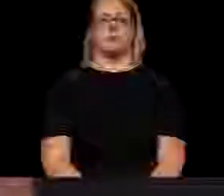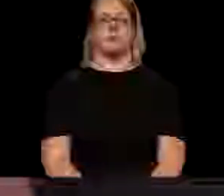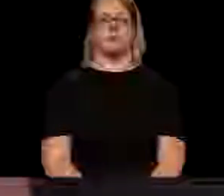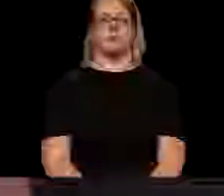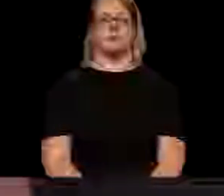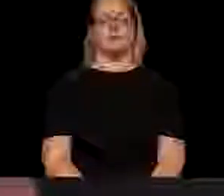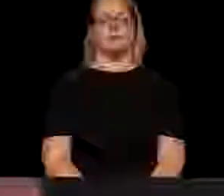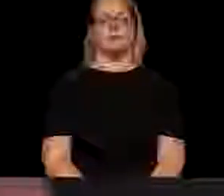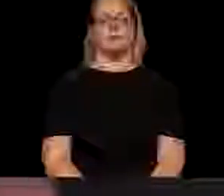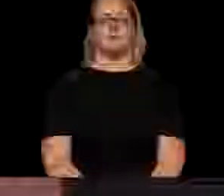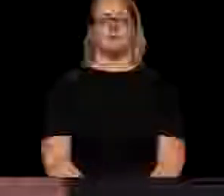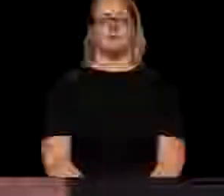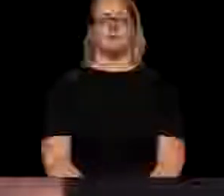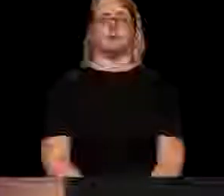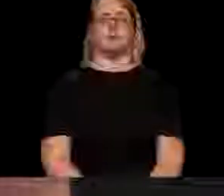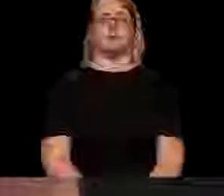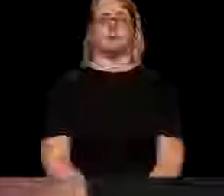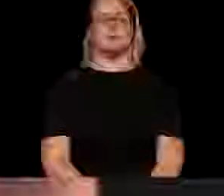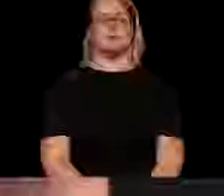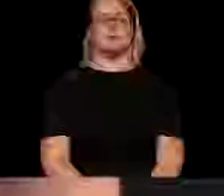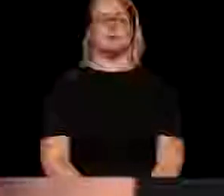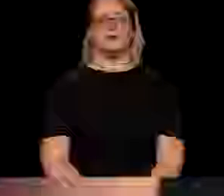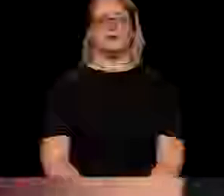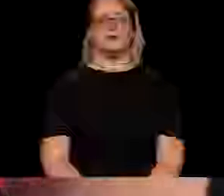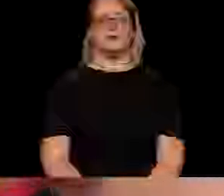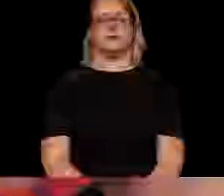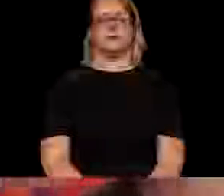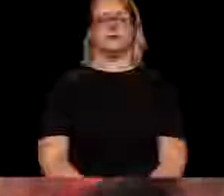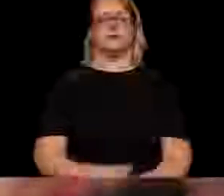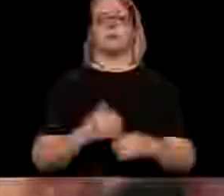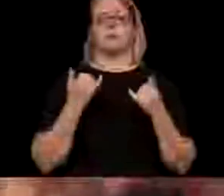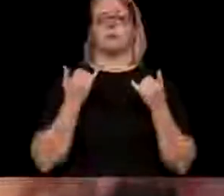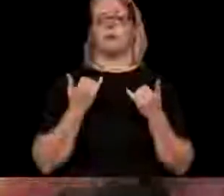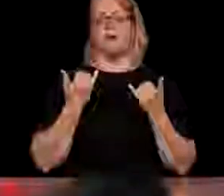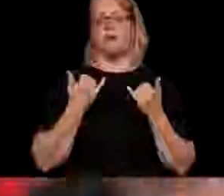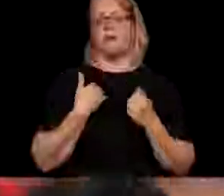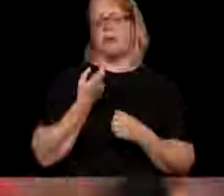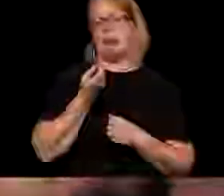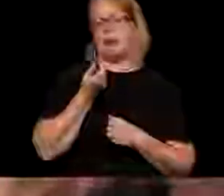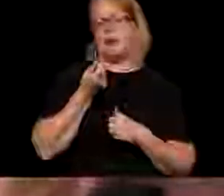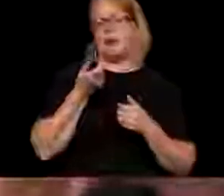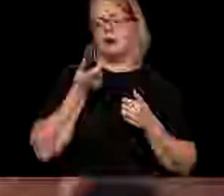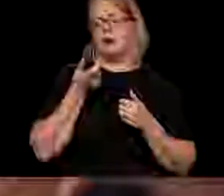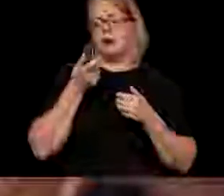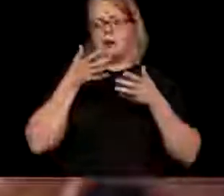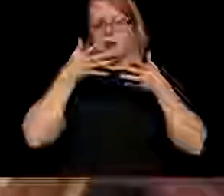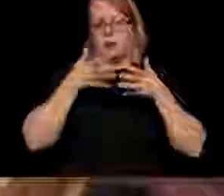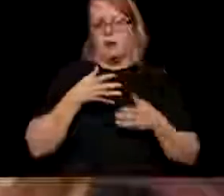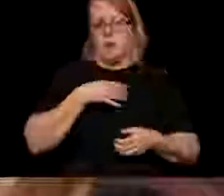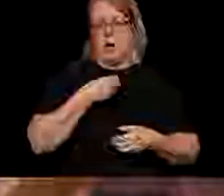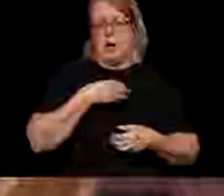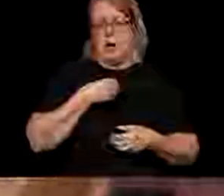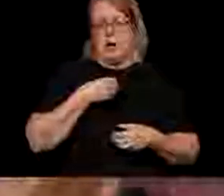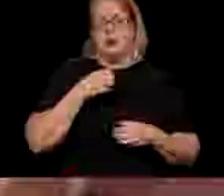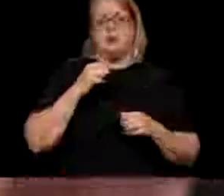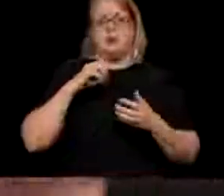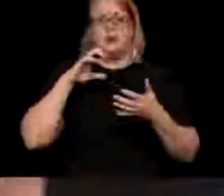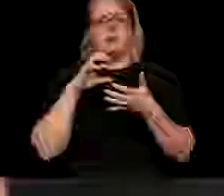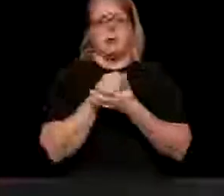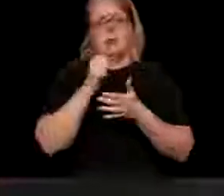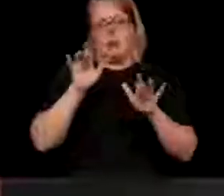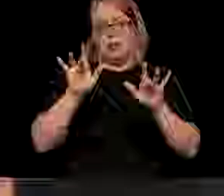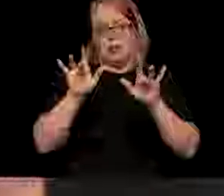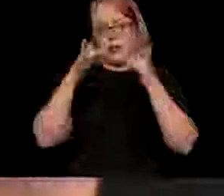If you have another yellow, you can add that to the rest of the space or continue with the same